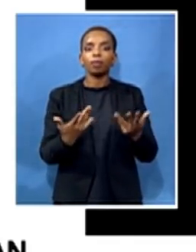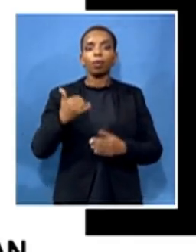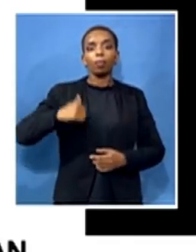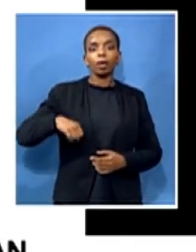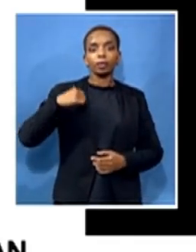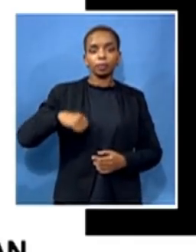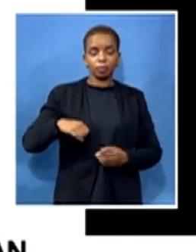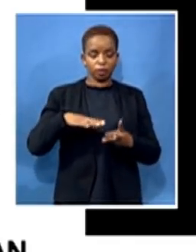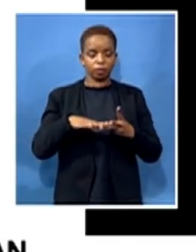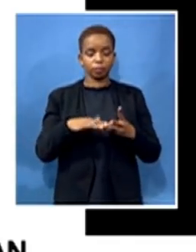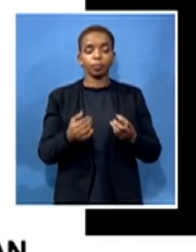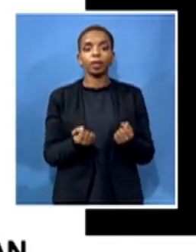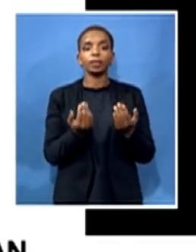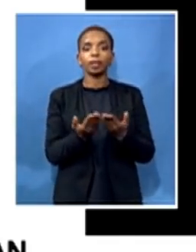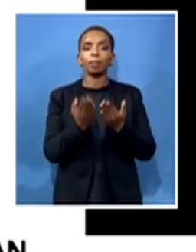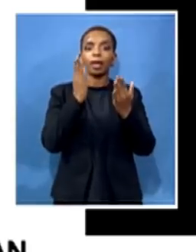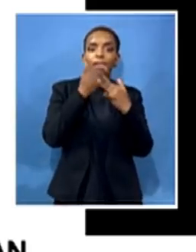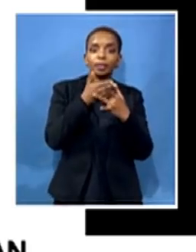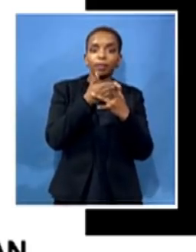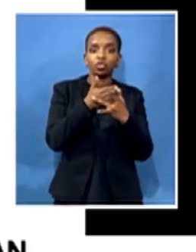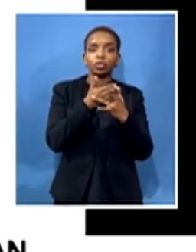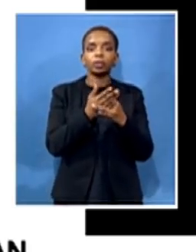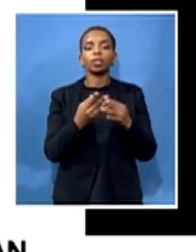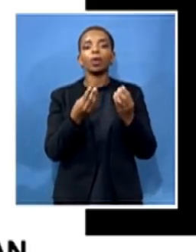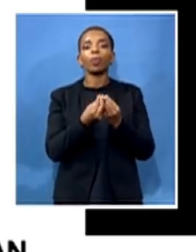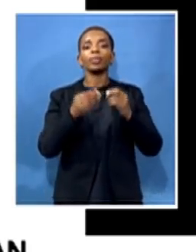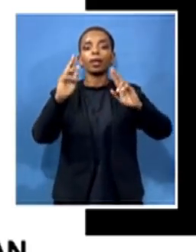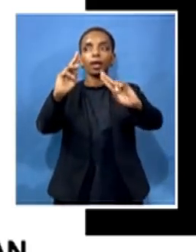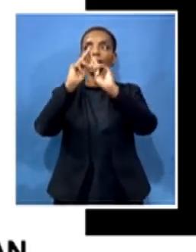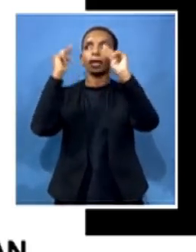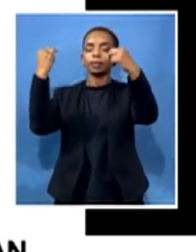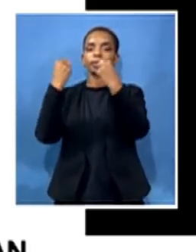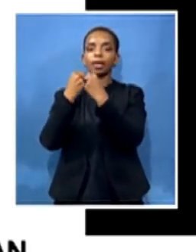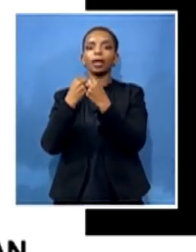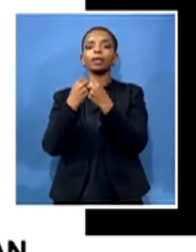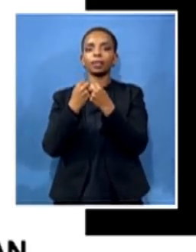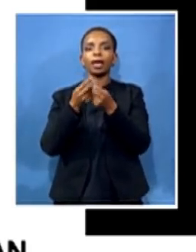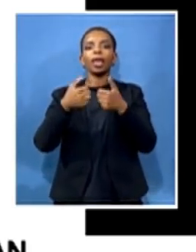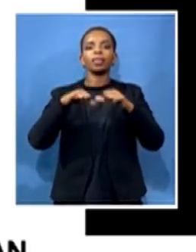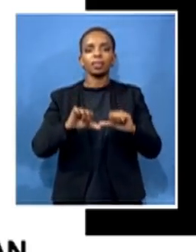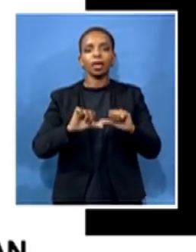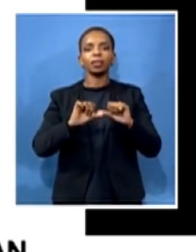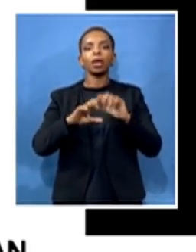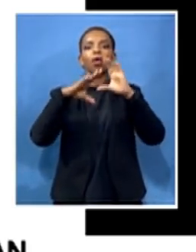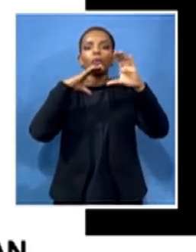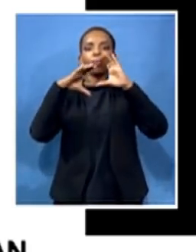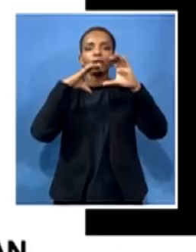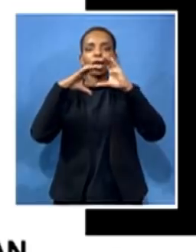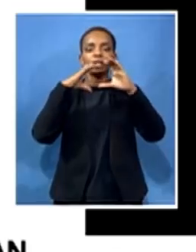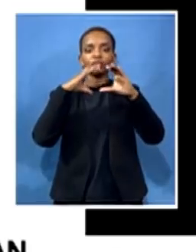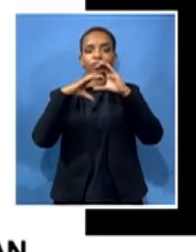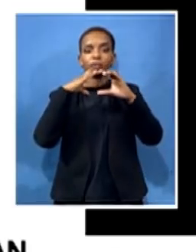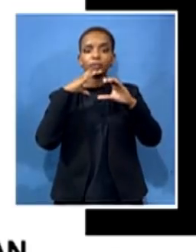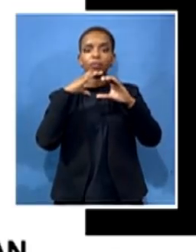together with national, and then communication, and we